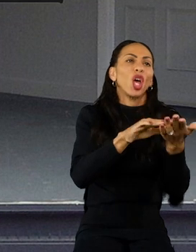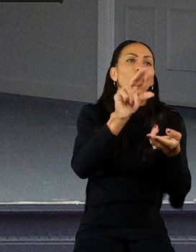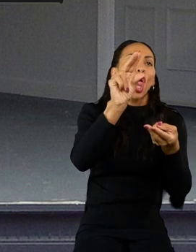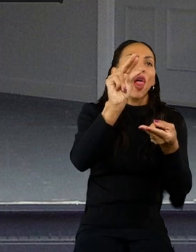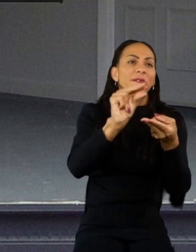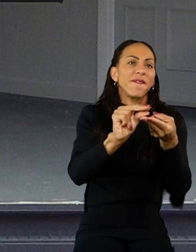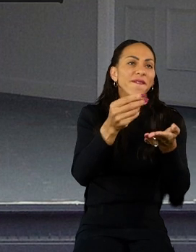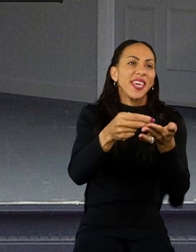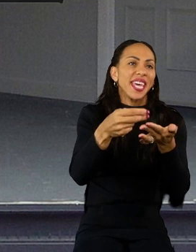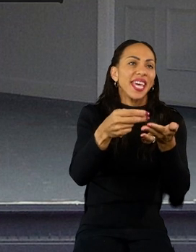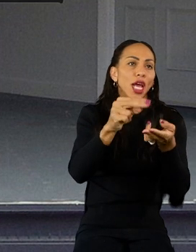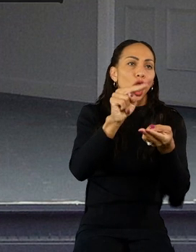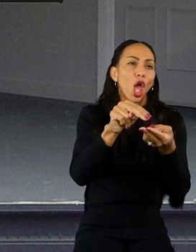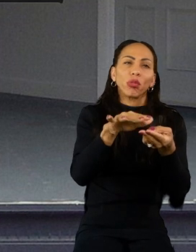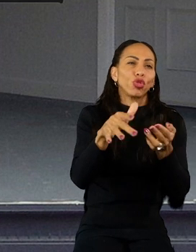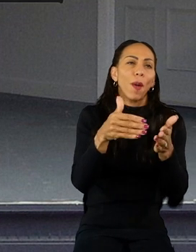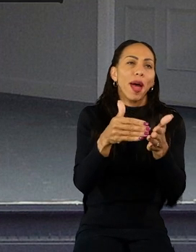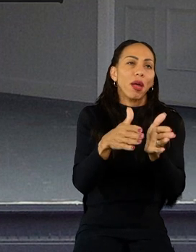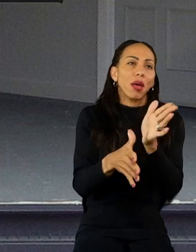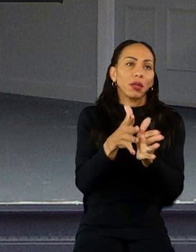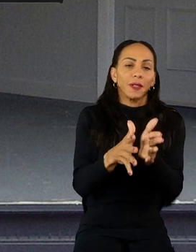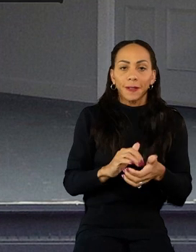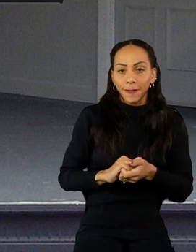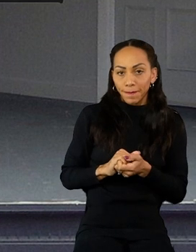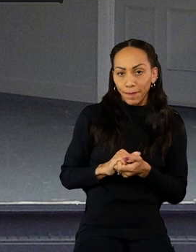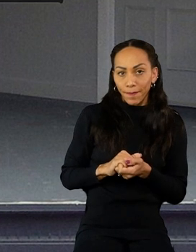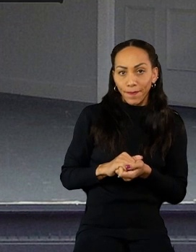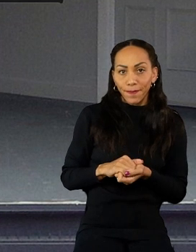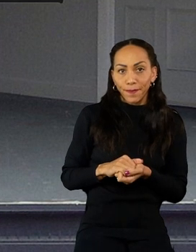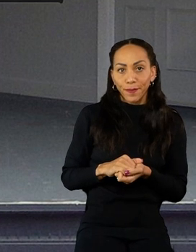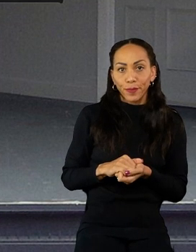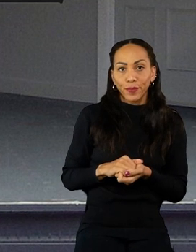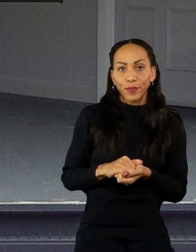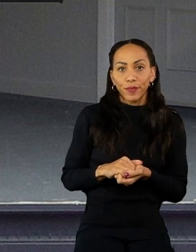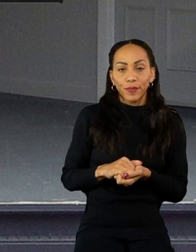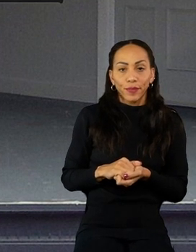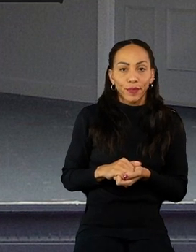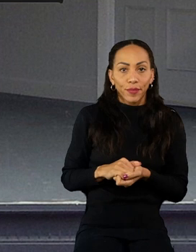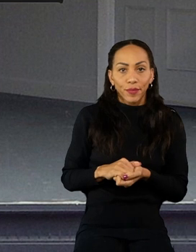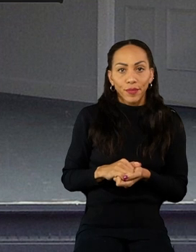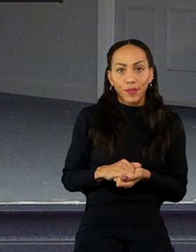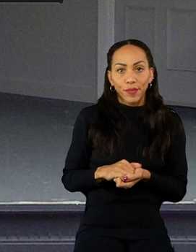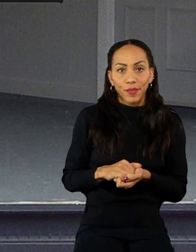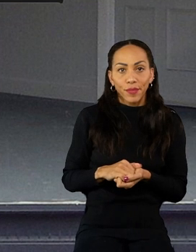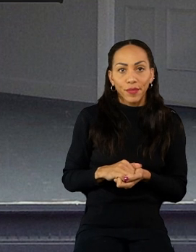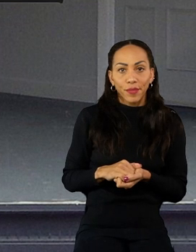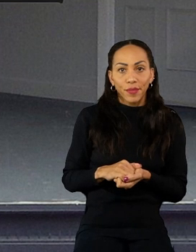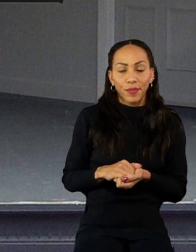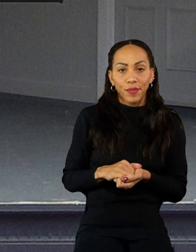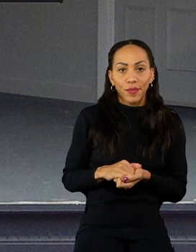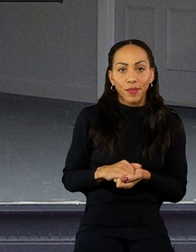And the low side of the fee isn't such a barrier. Yeah, yeah. I mean, it could be